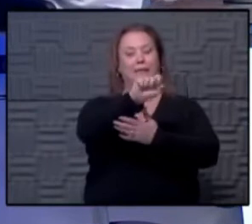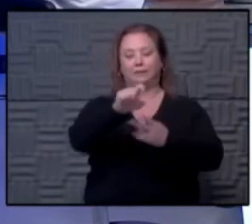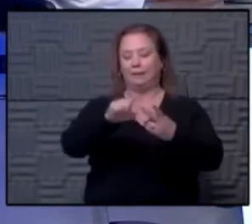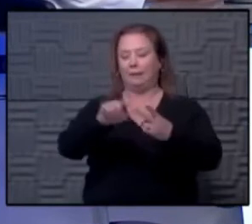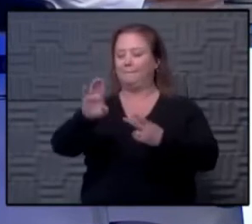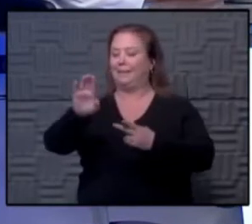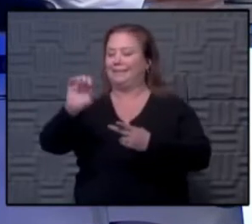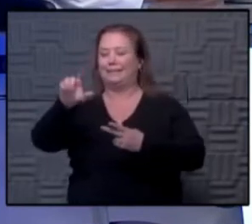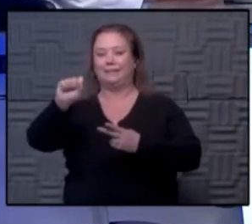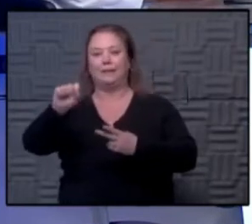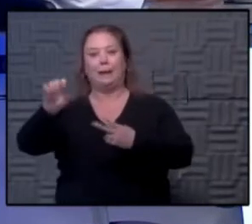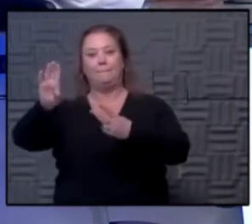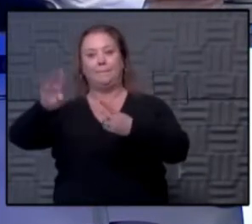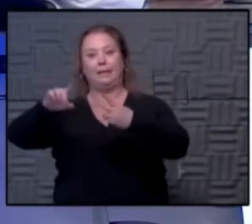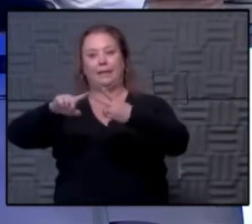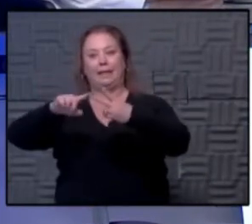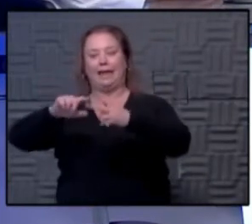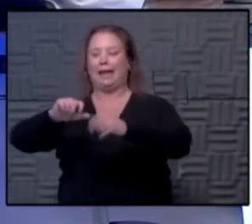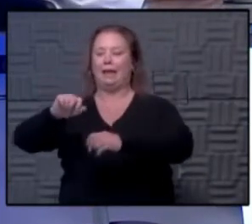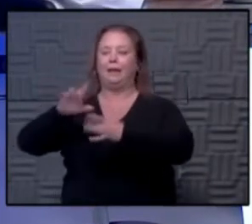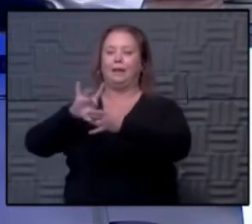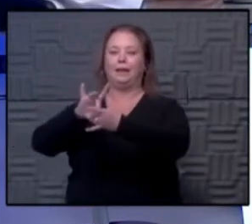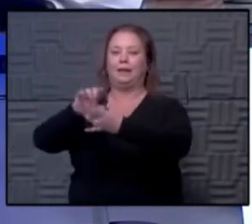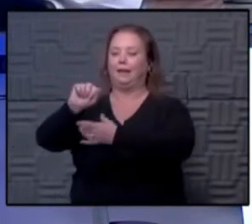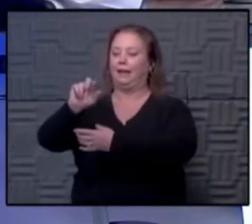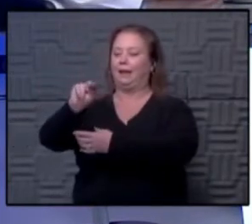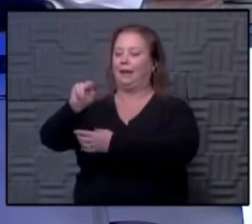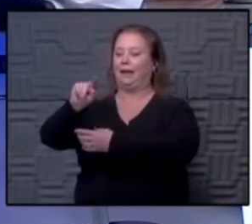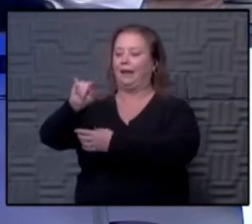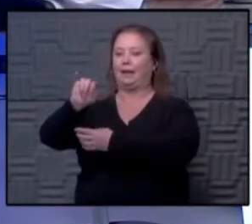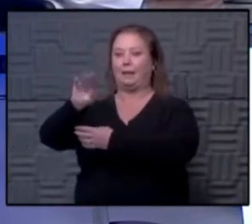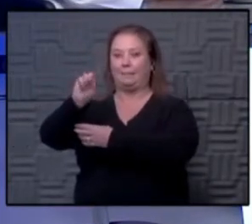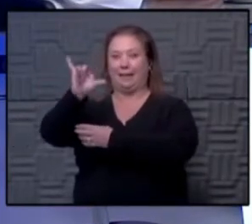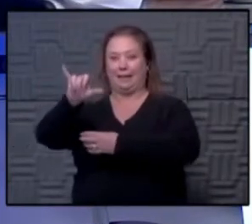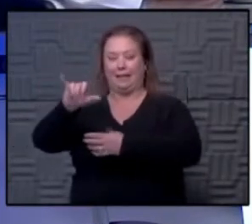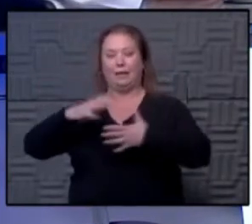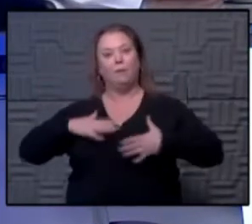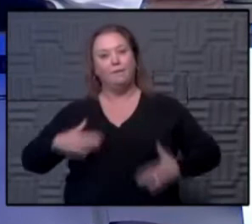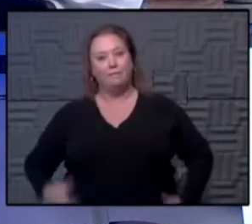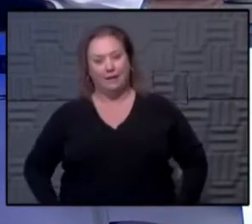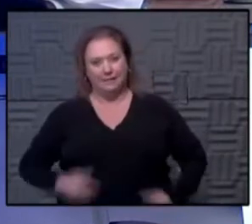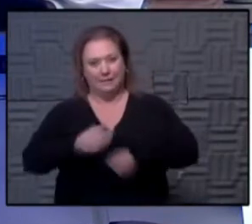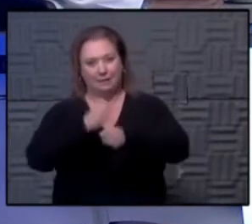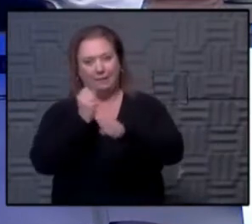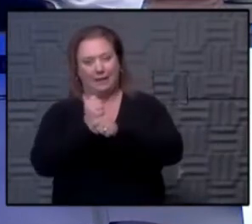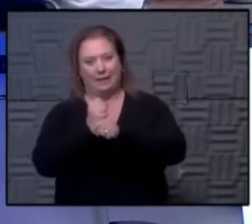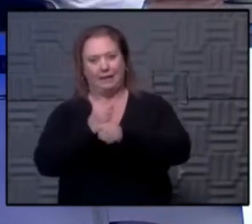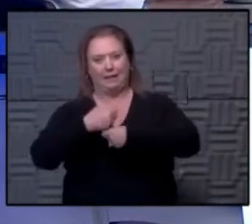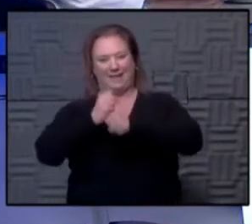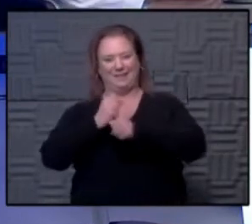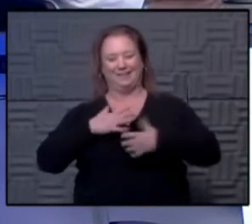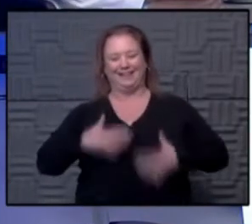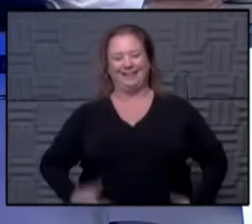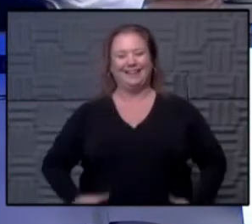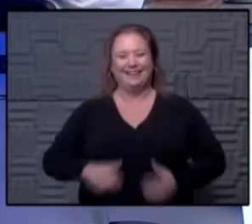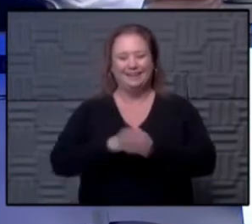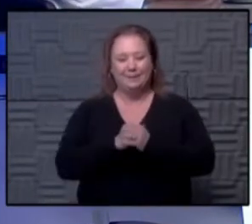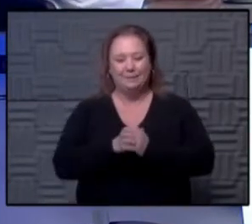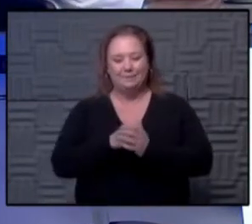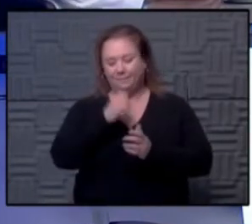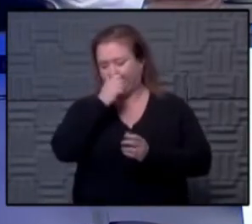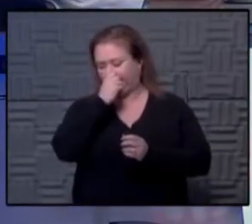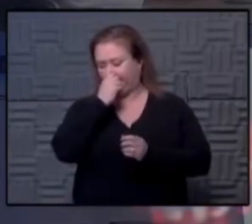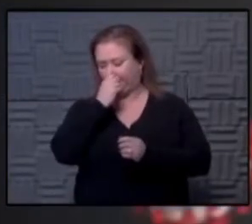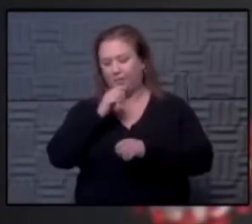Just in general, think B cells about antibodies. And for the rest of us, we have bodies that are making our own little factory. Okay. So these